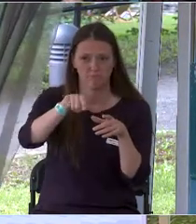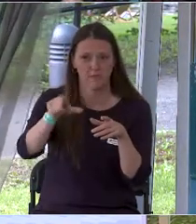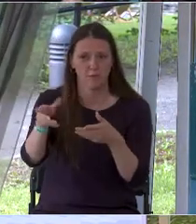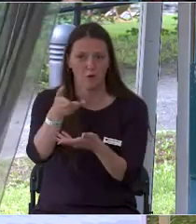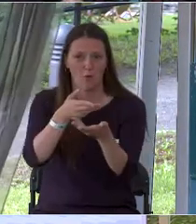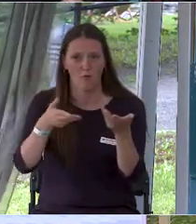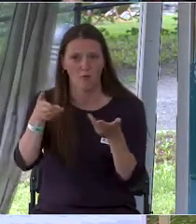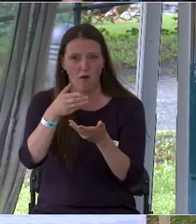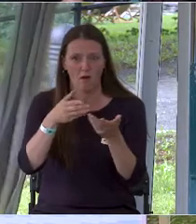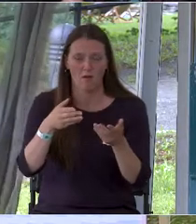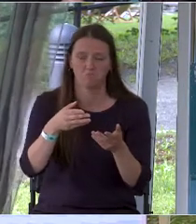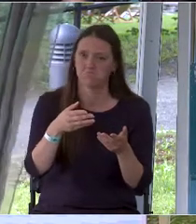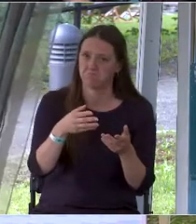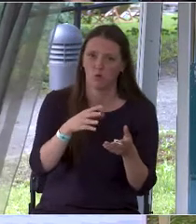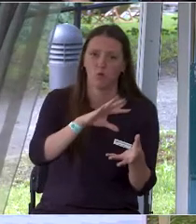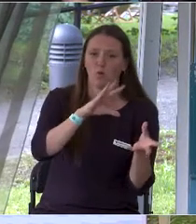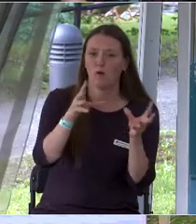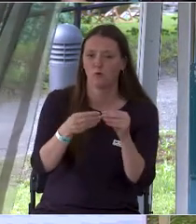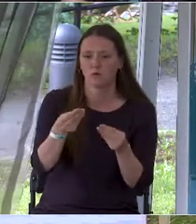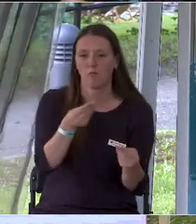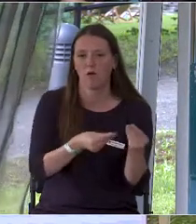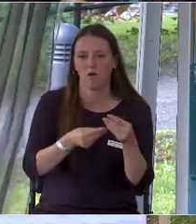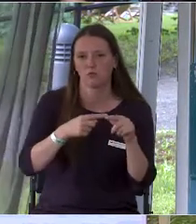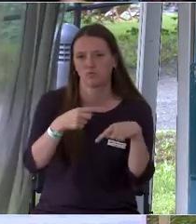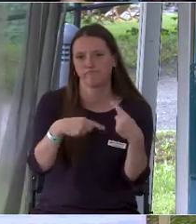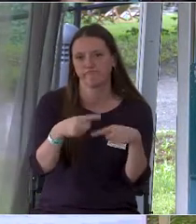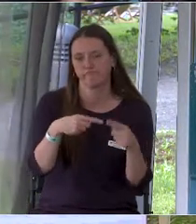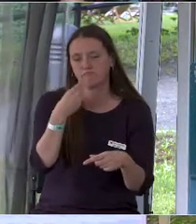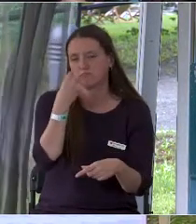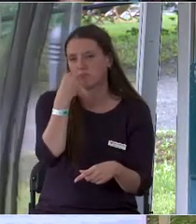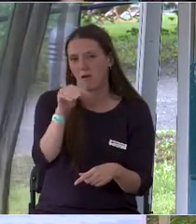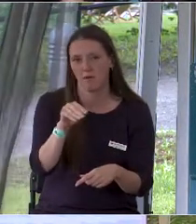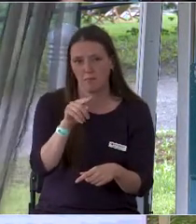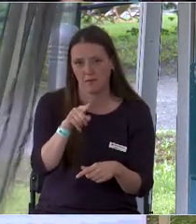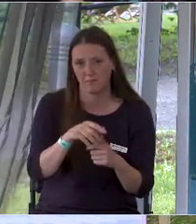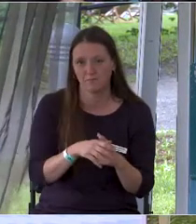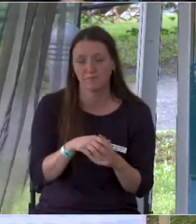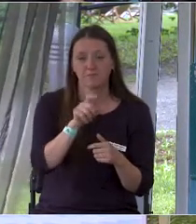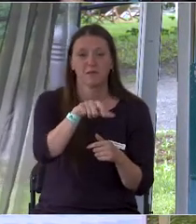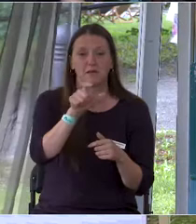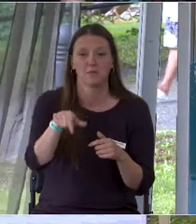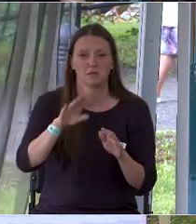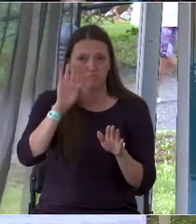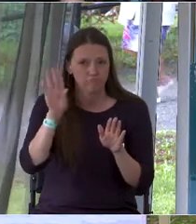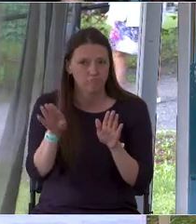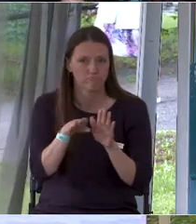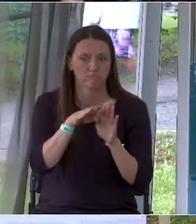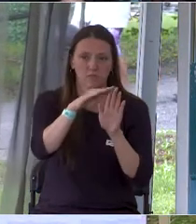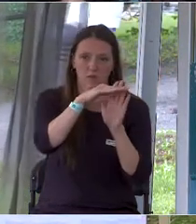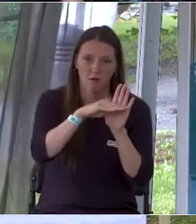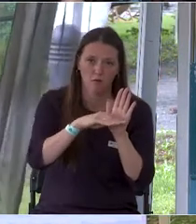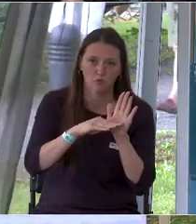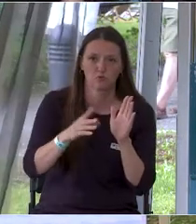Generally, lower levels of crime in our society. People are more inclined to pay their taxes, and it